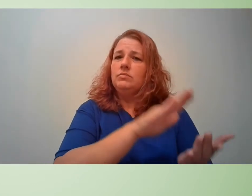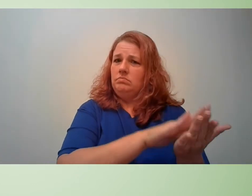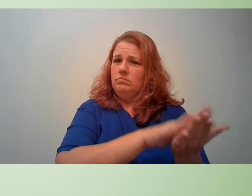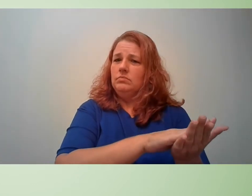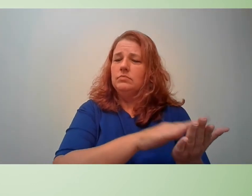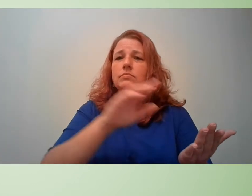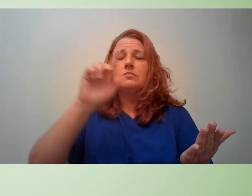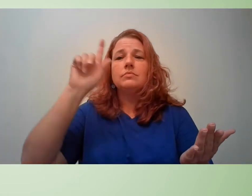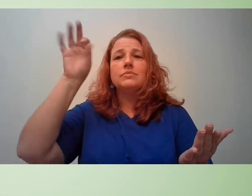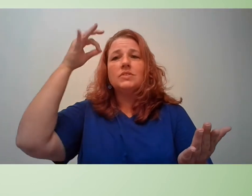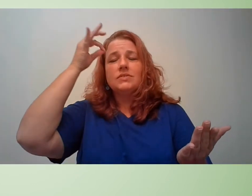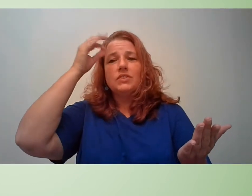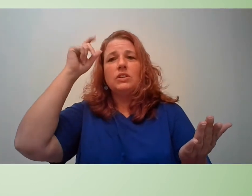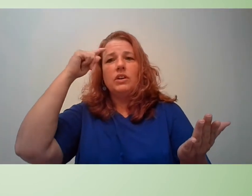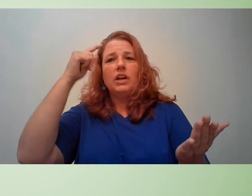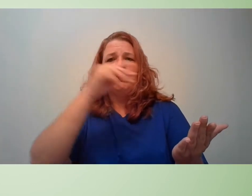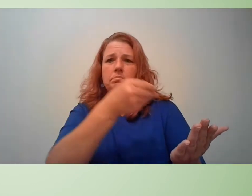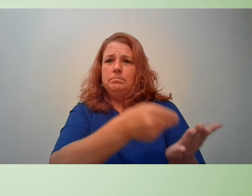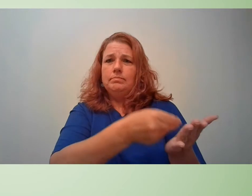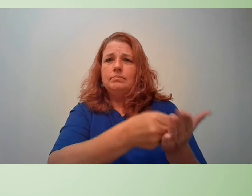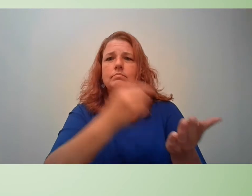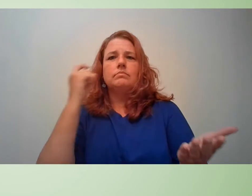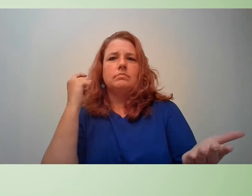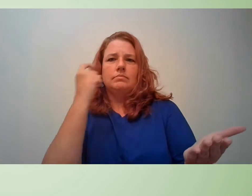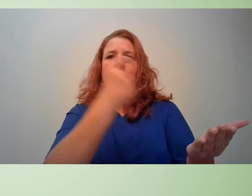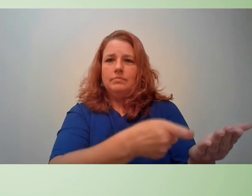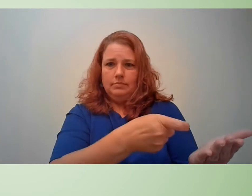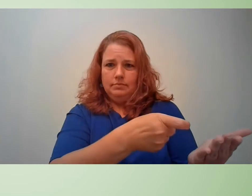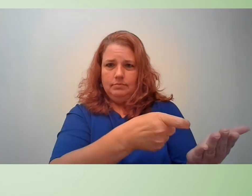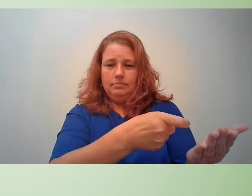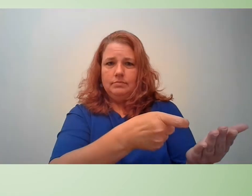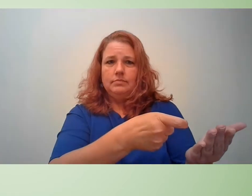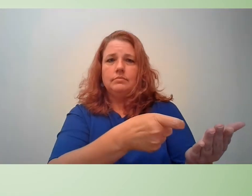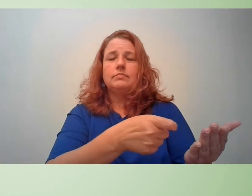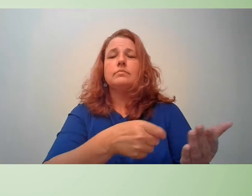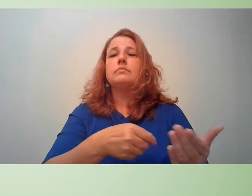is also used to increase a family's ability to help their child in school.